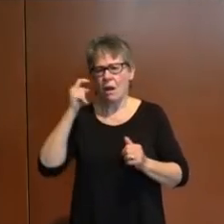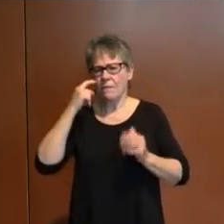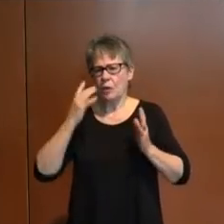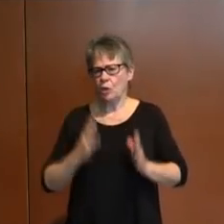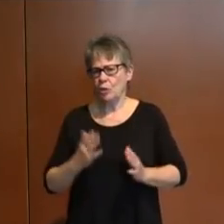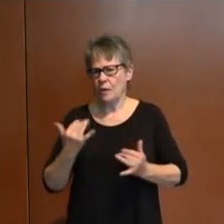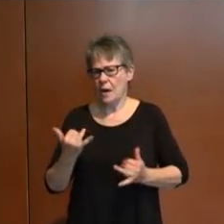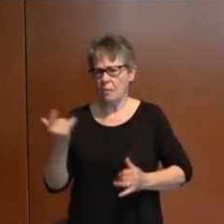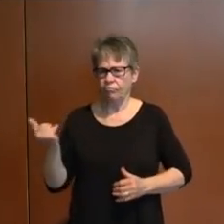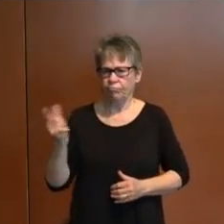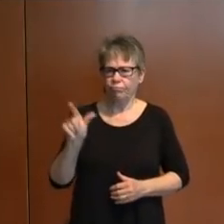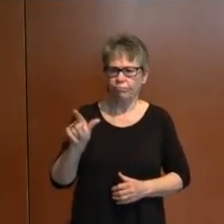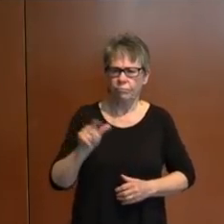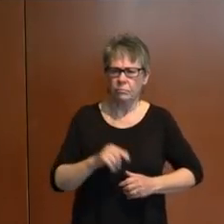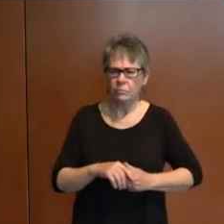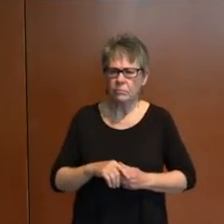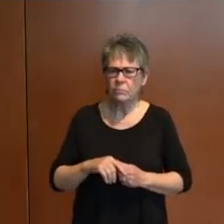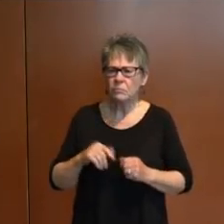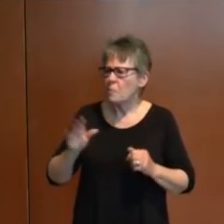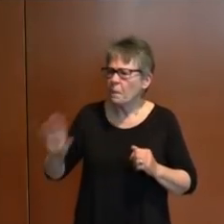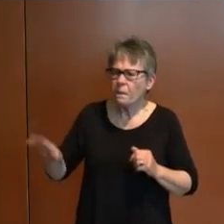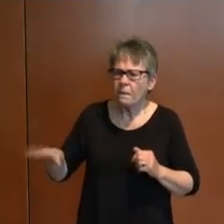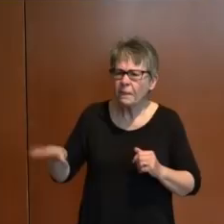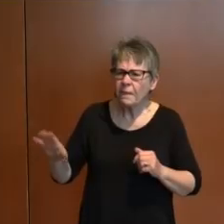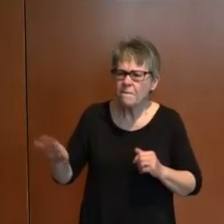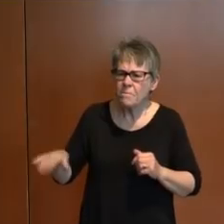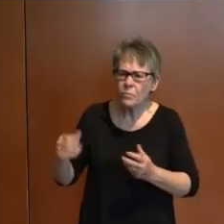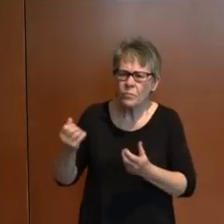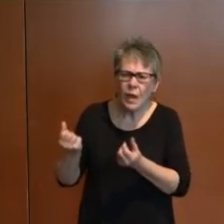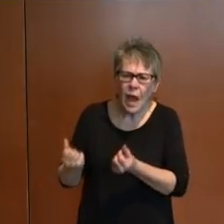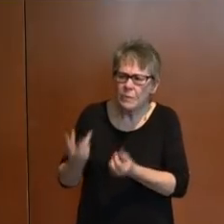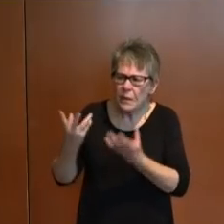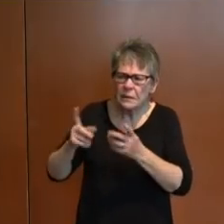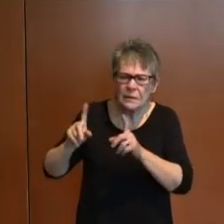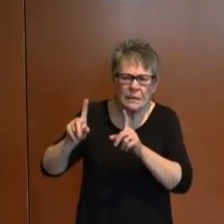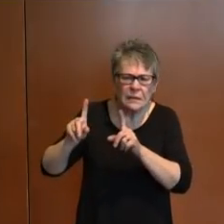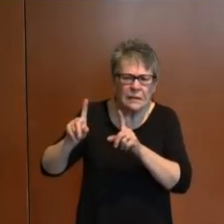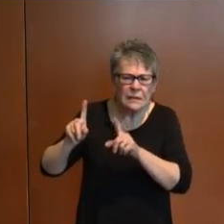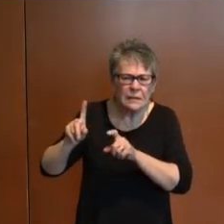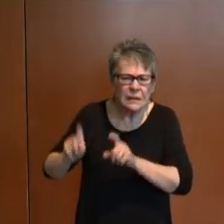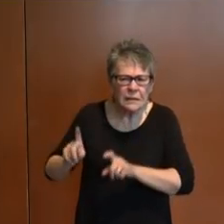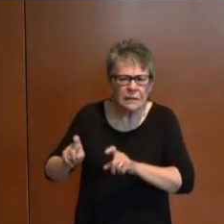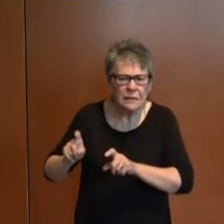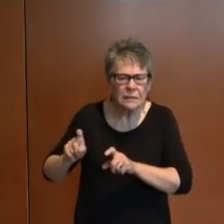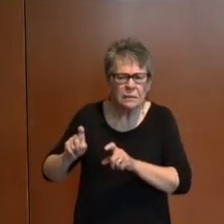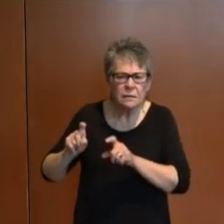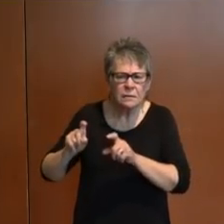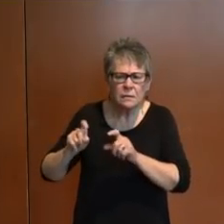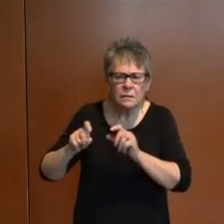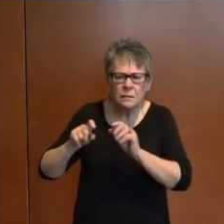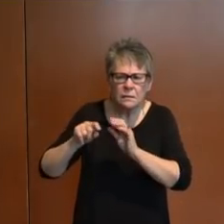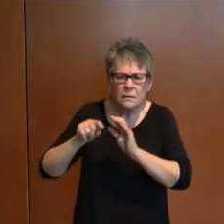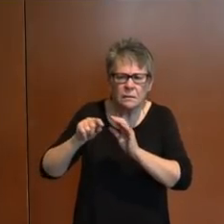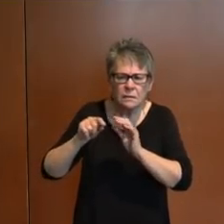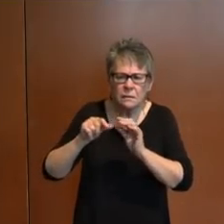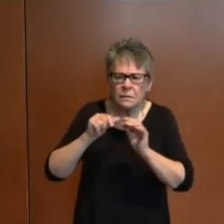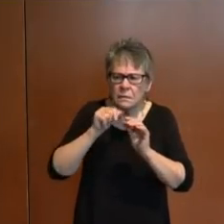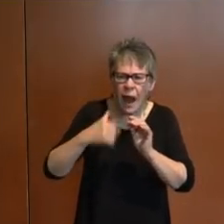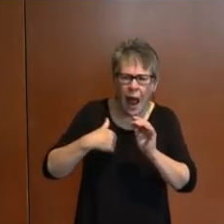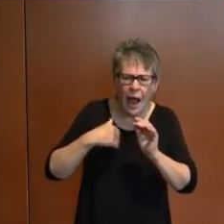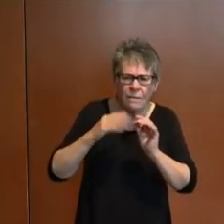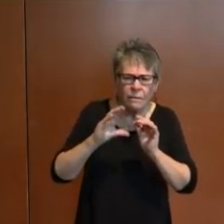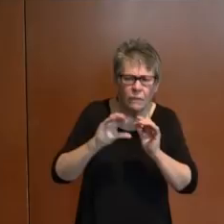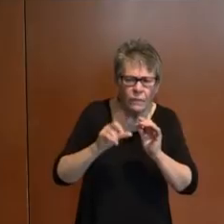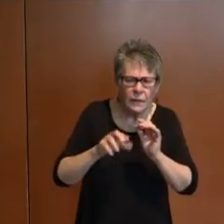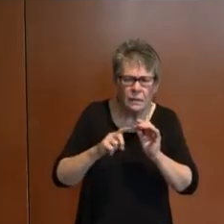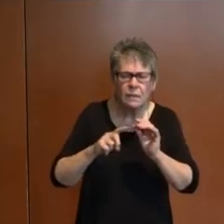Negatives. Do you have any you had been begun to give us some negative tests relative to positives. Do you happen to have that handy? I do.